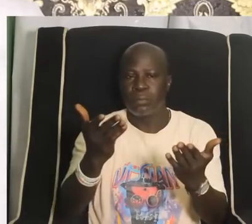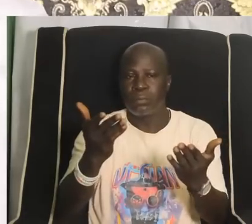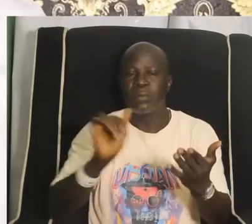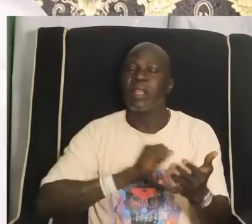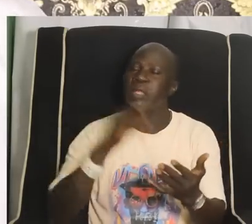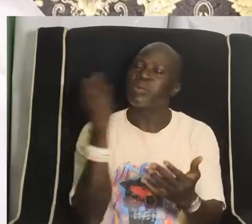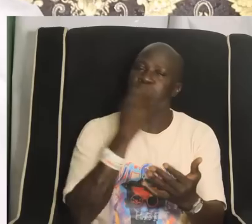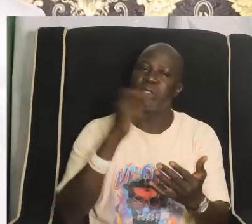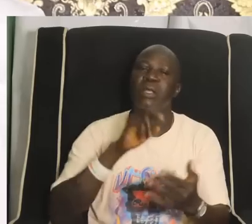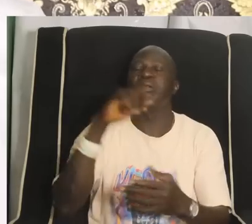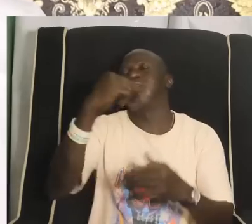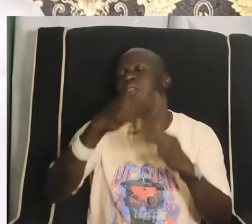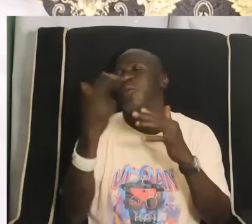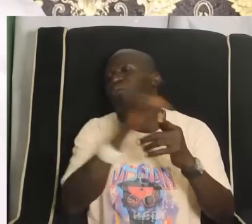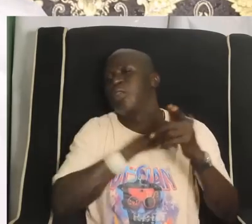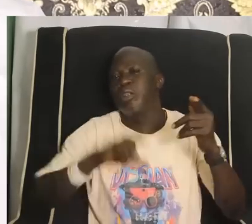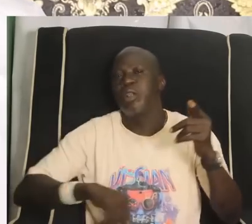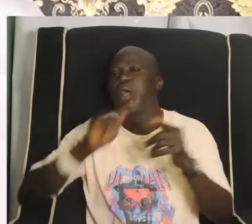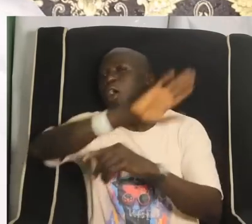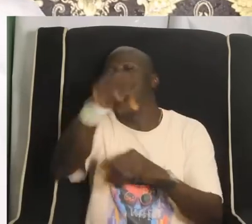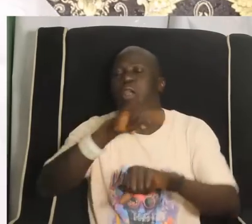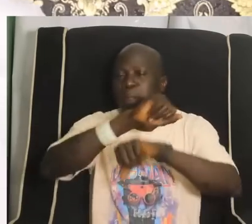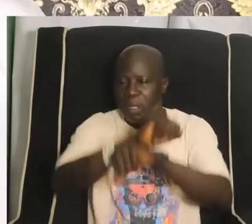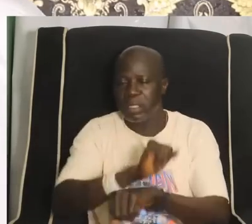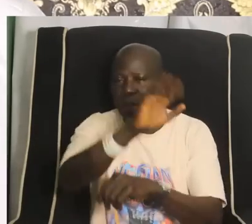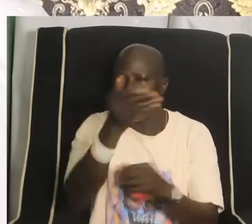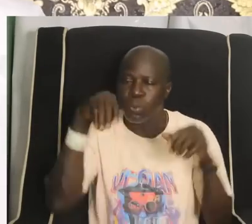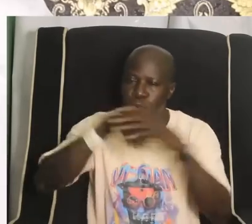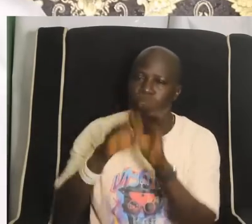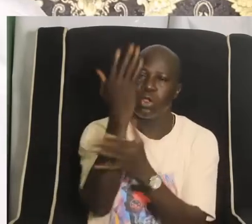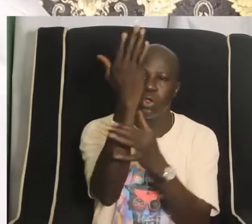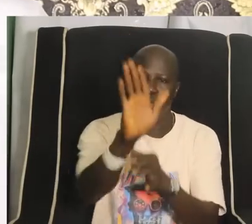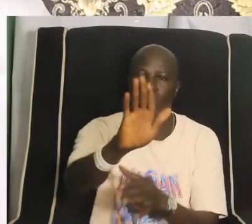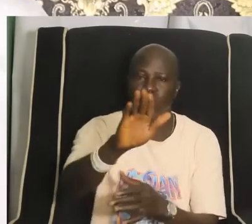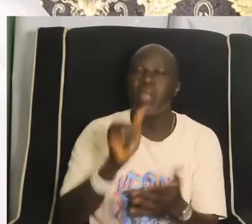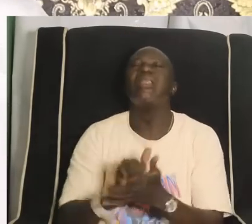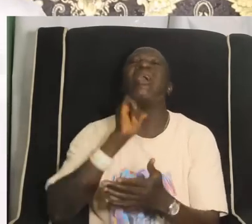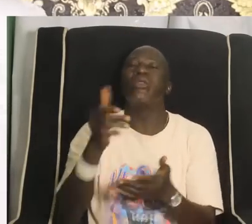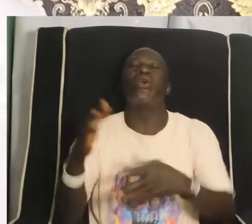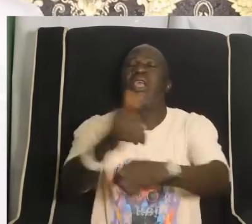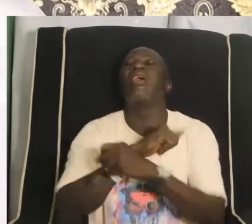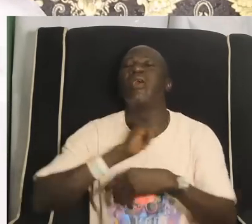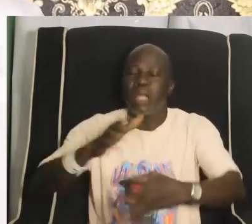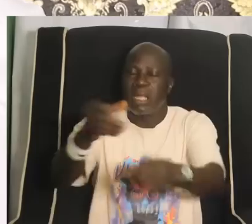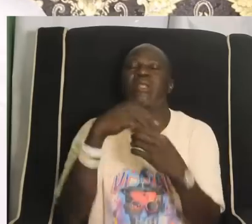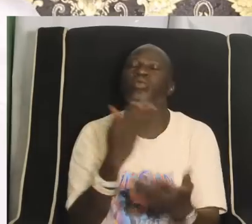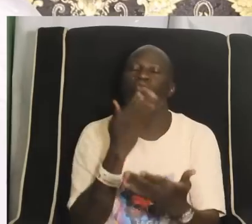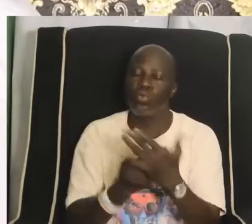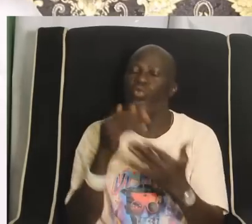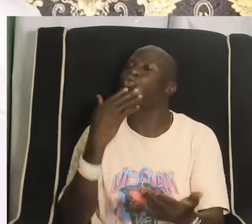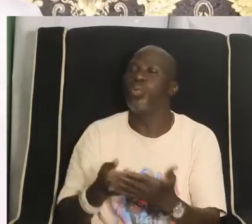emi n pe loruko oluwa. I pronounce the name of the Lord. Igbe ko ta fi owo re si. Hey! Yo de oro wo gidi. He do you require good